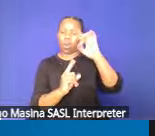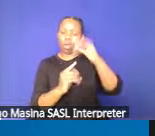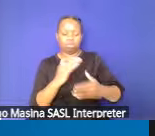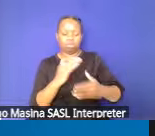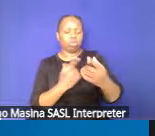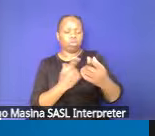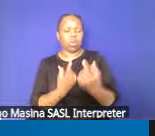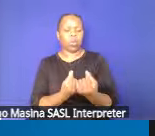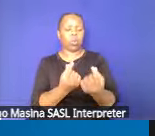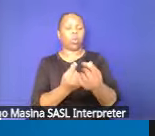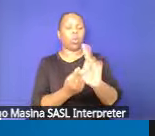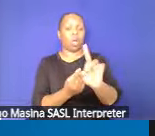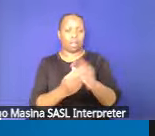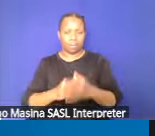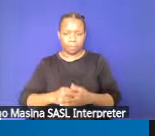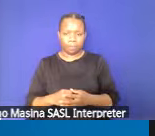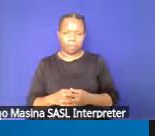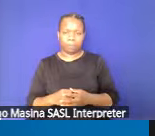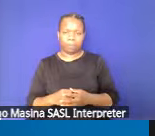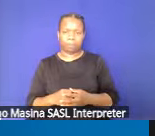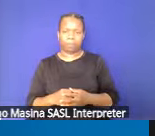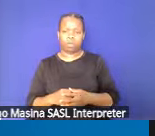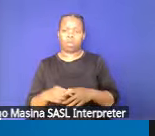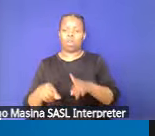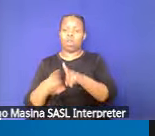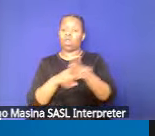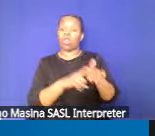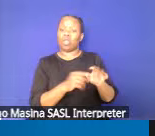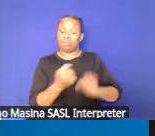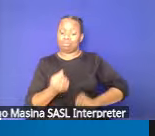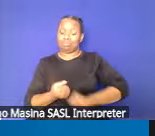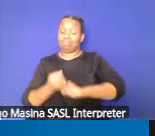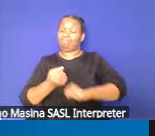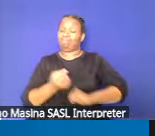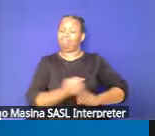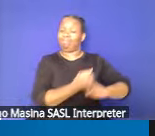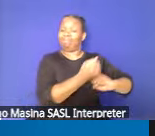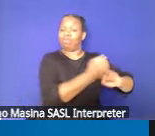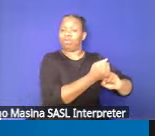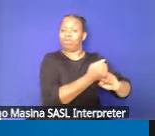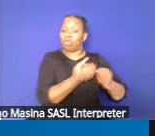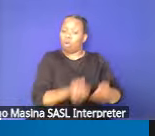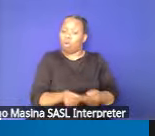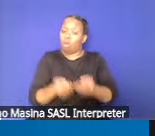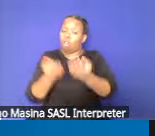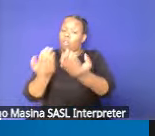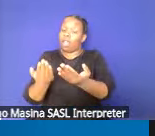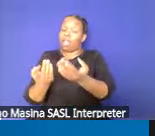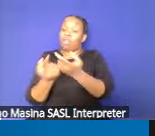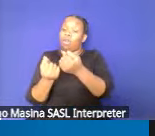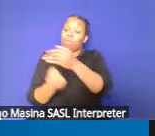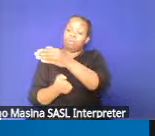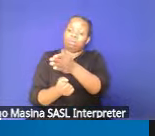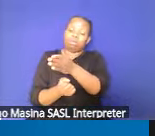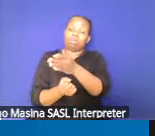do, and the support that we need to provide out there, in reference to the historically